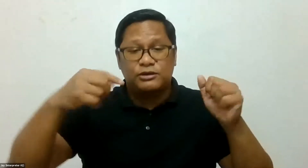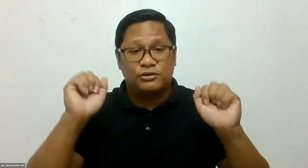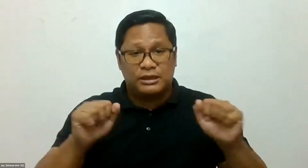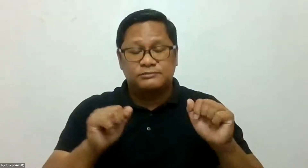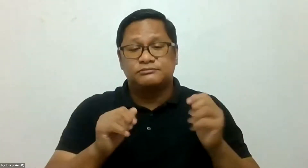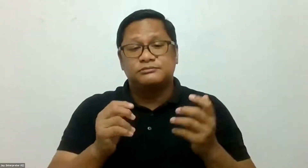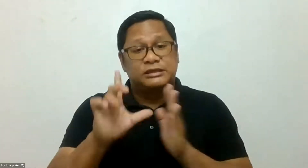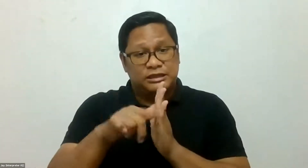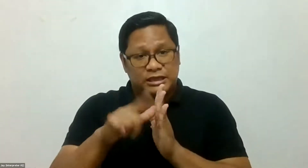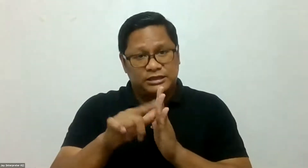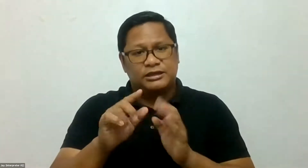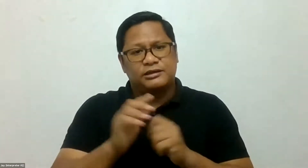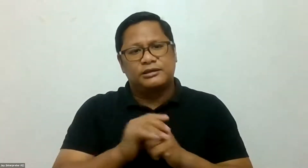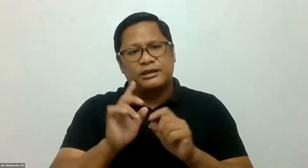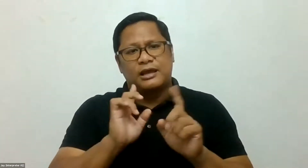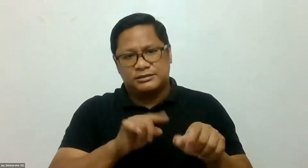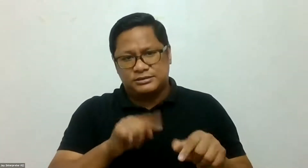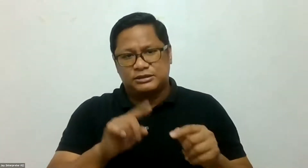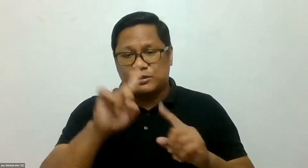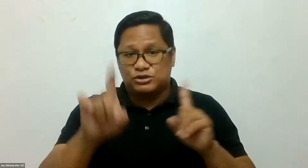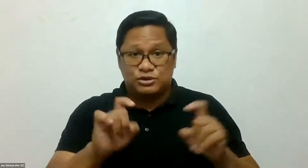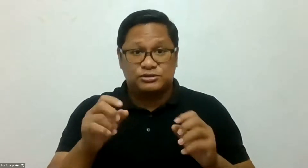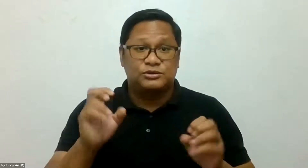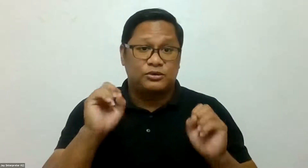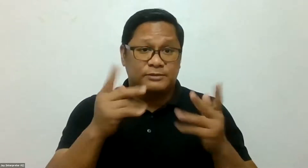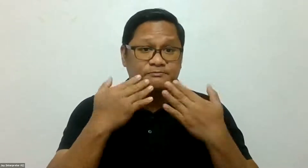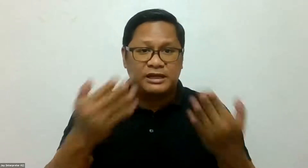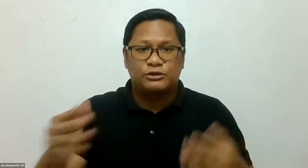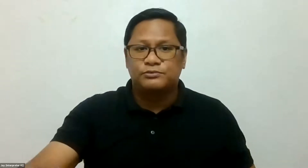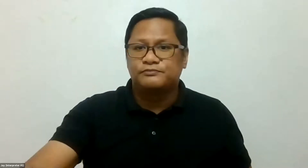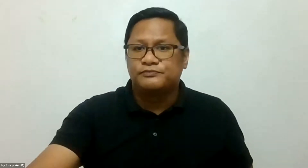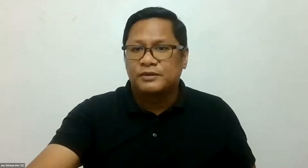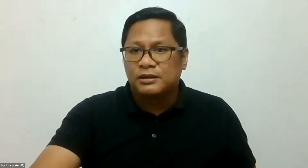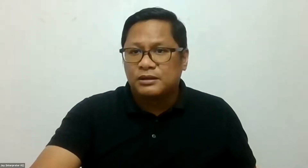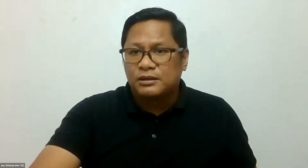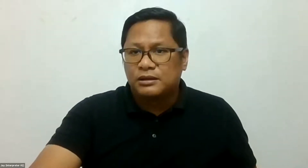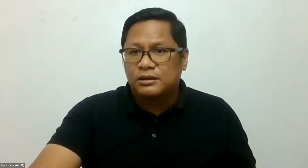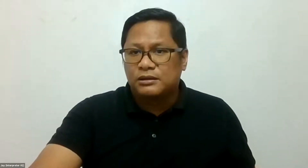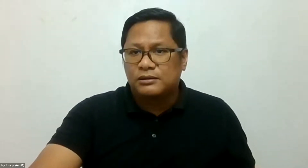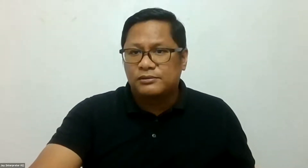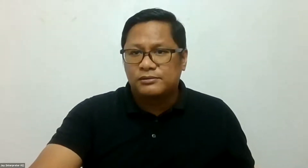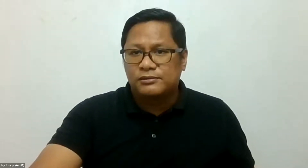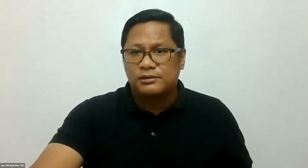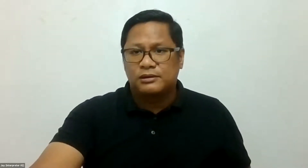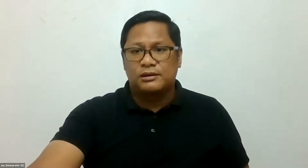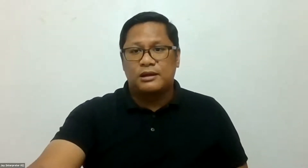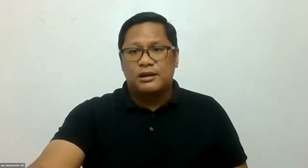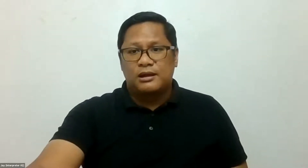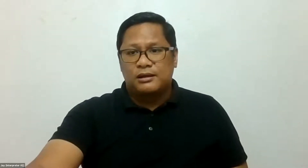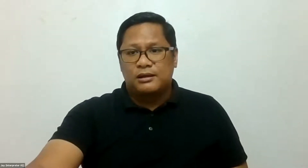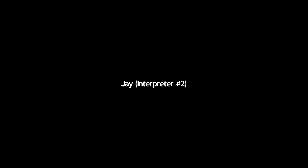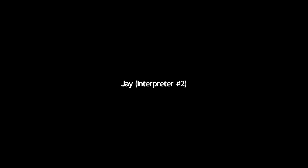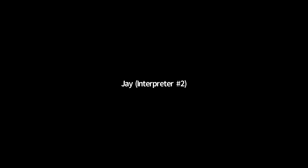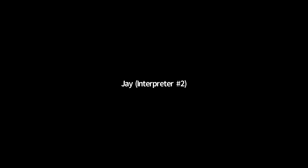on. Thank you. Now let's move on to our next speaker. Our